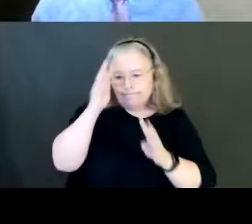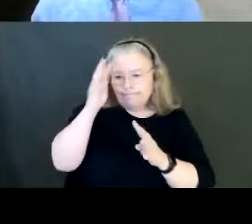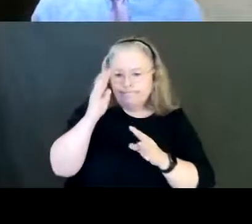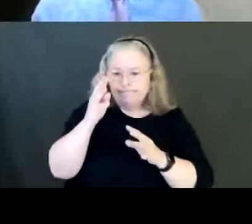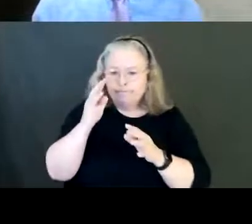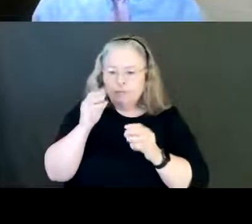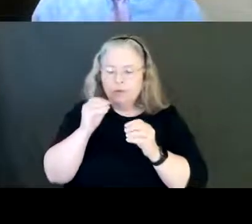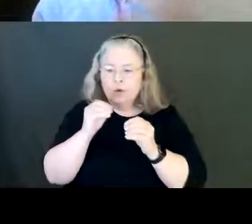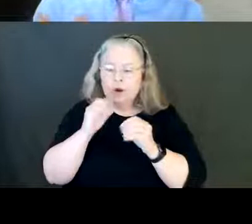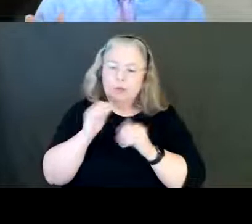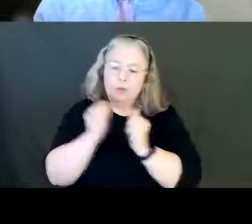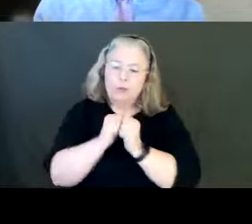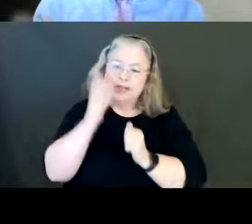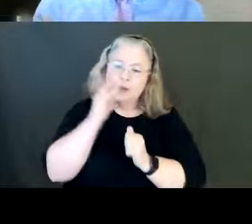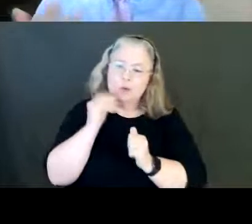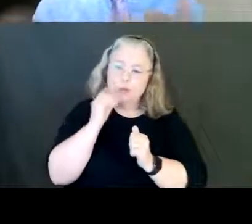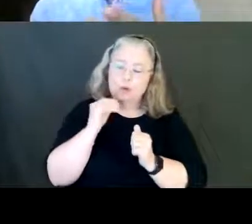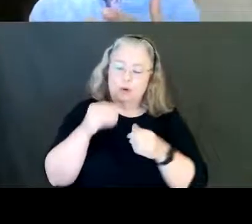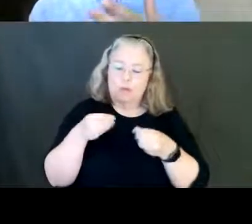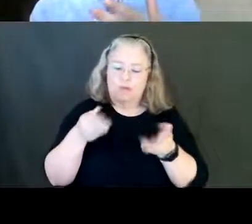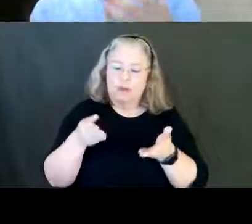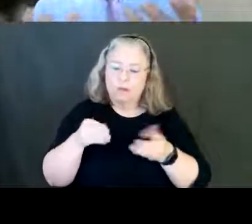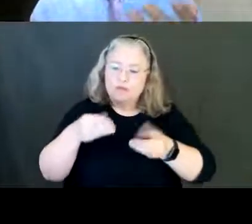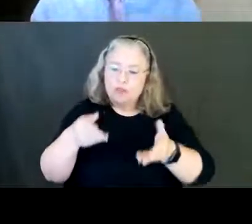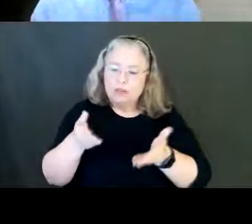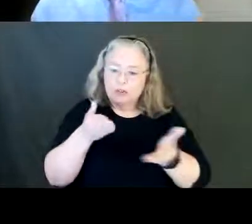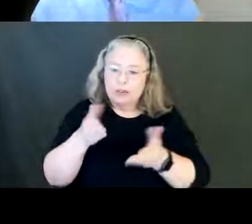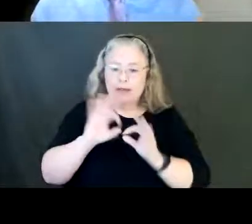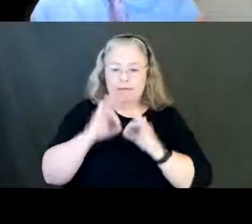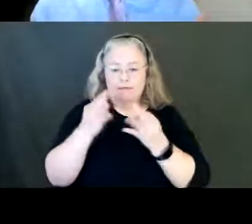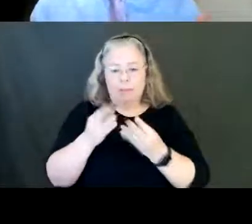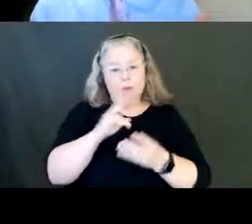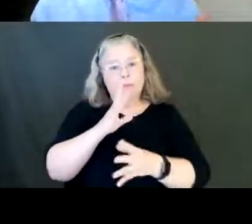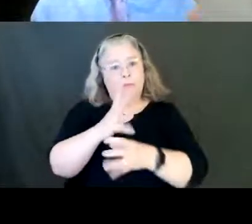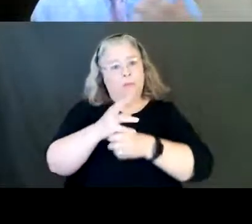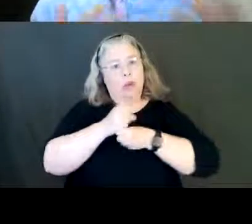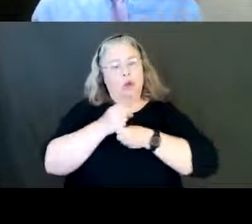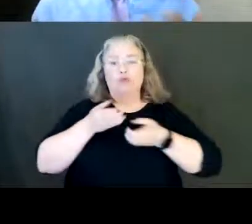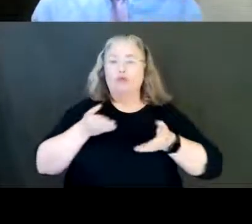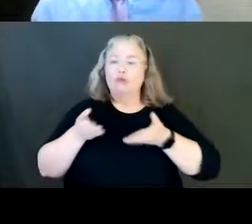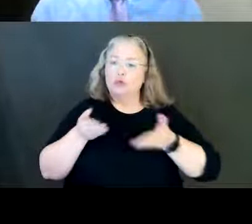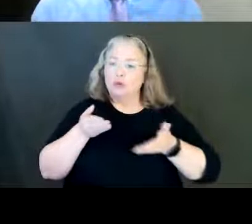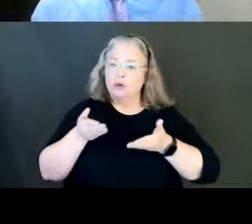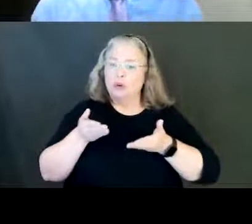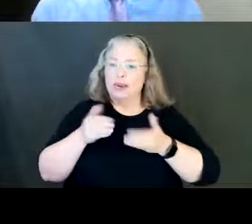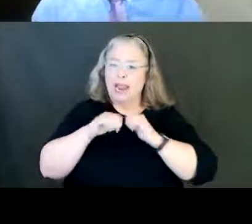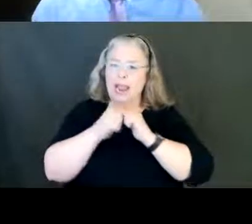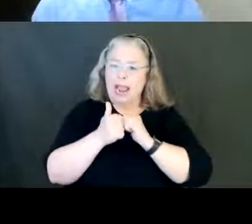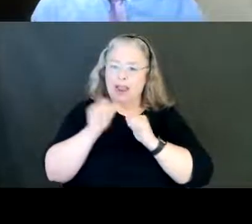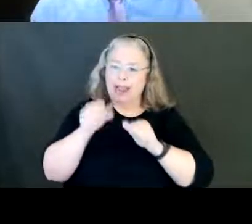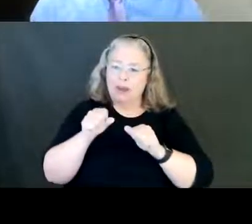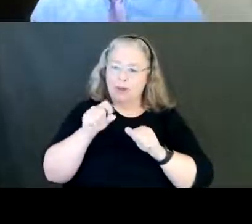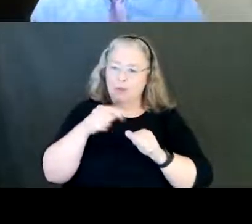experience of a provider providing a service and a family receiving a service. How can that be innovated